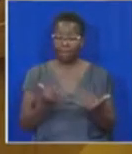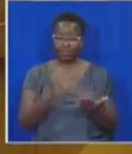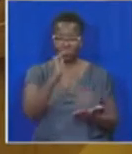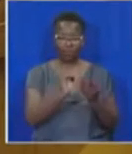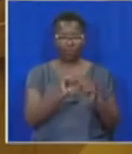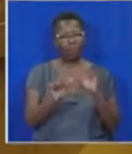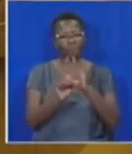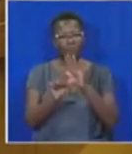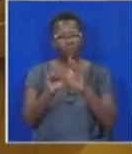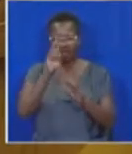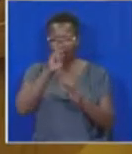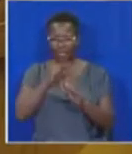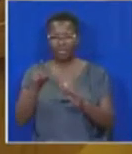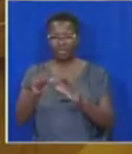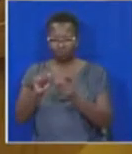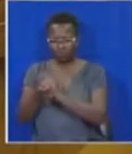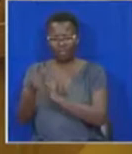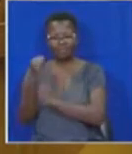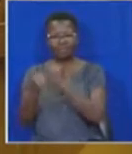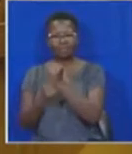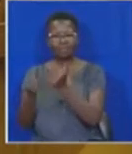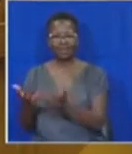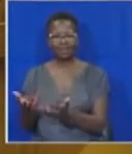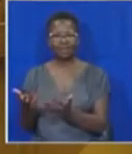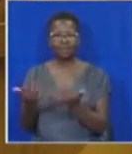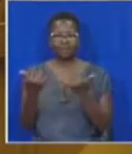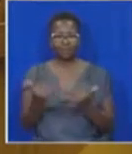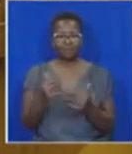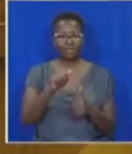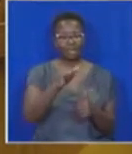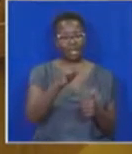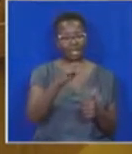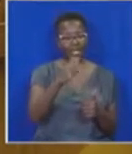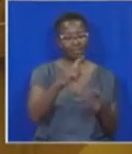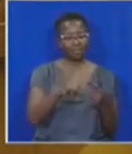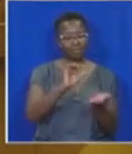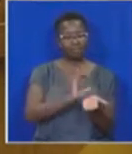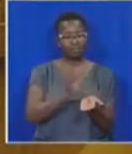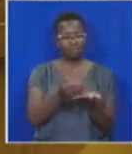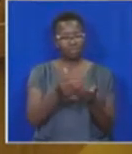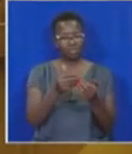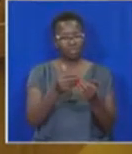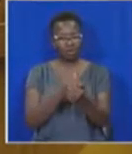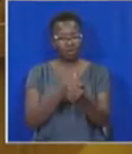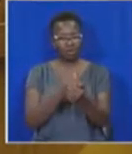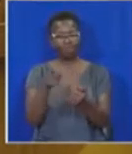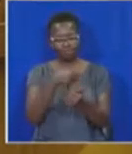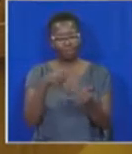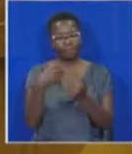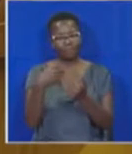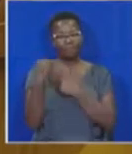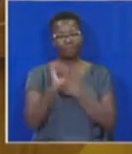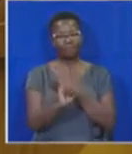to deinstitutionalize, two factors which placed Treasury and ANC's policy-making body in the mix of those responsible. This